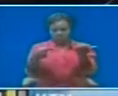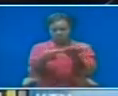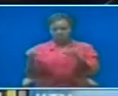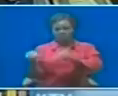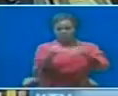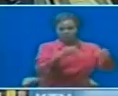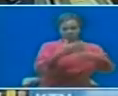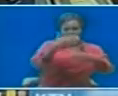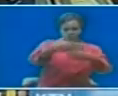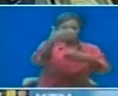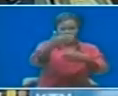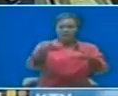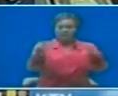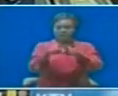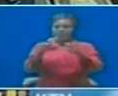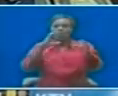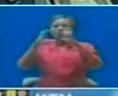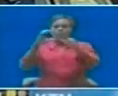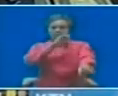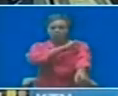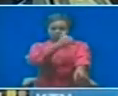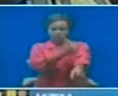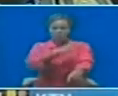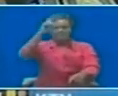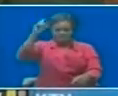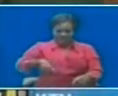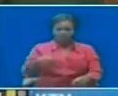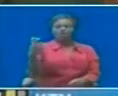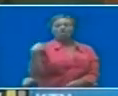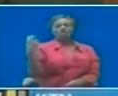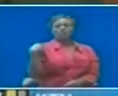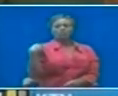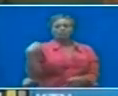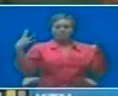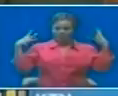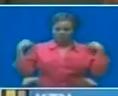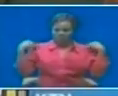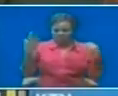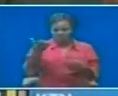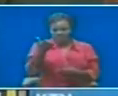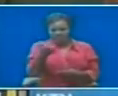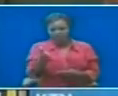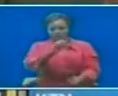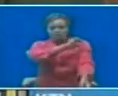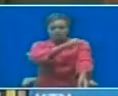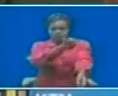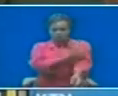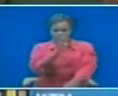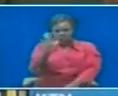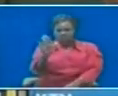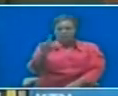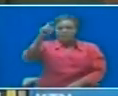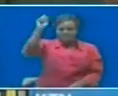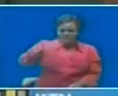digital platform. The Communications Authority will have to consult. In the exercise of its statutory authority,